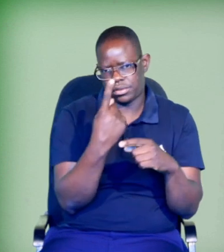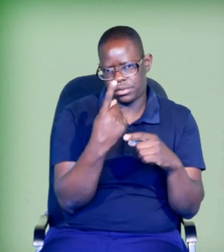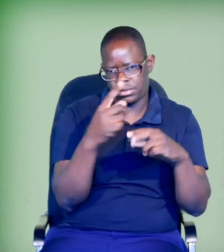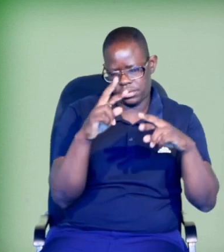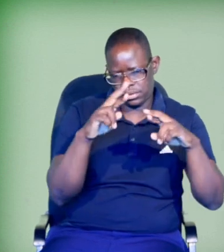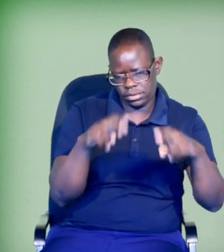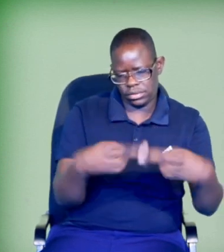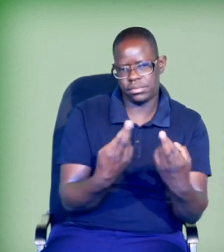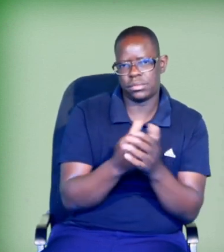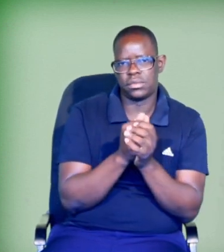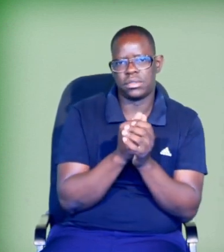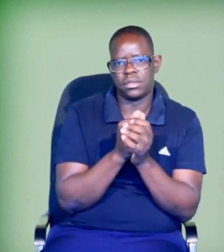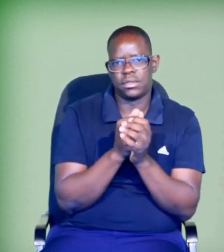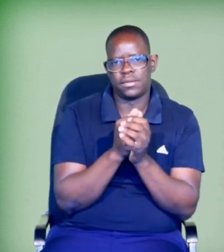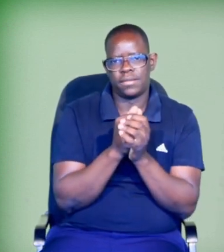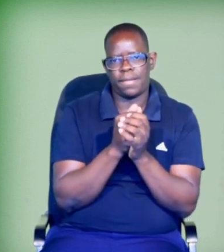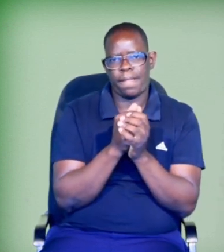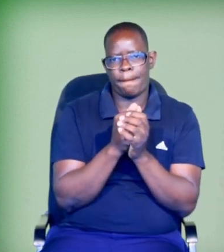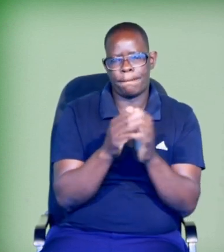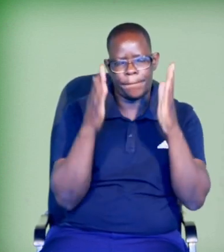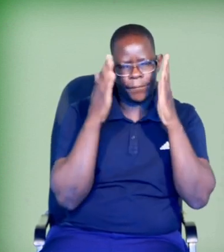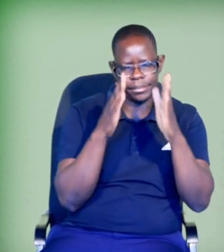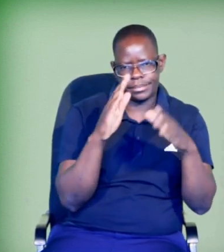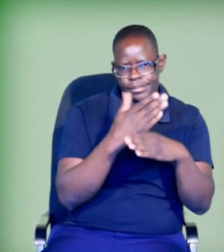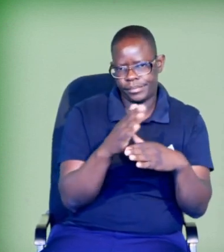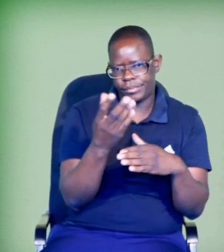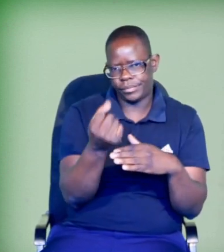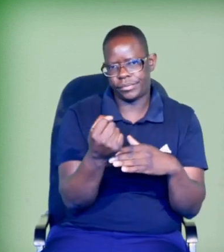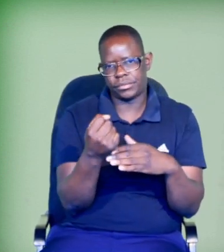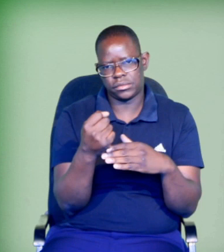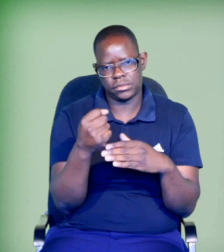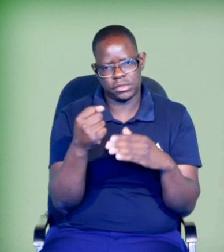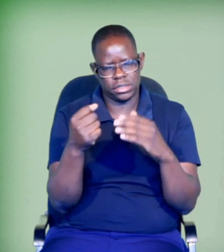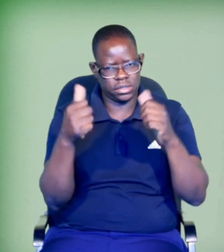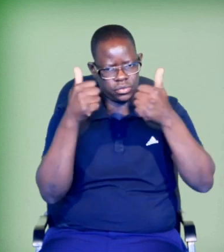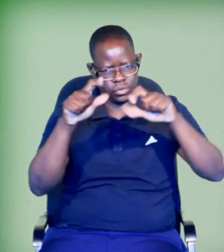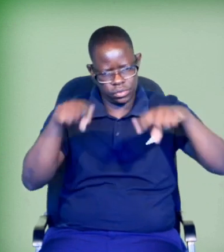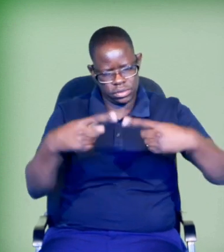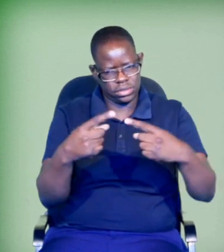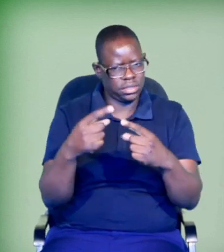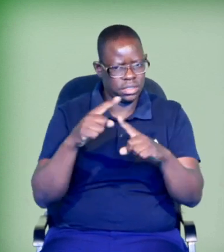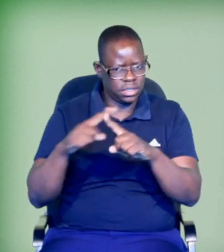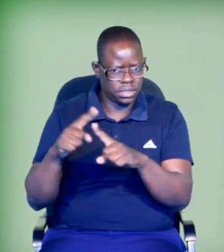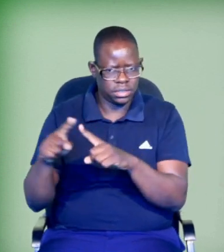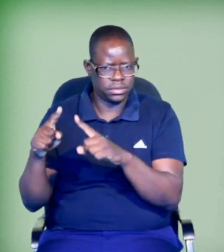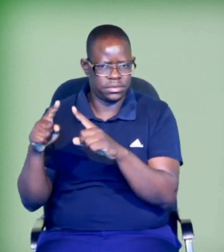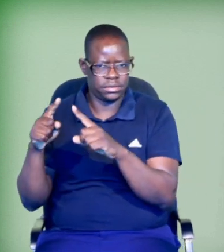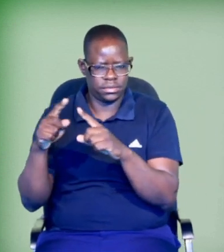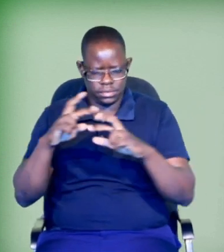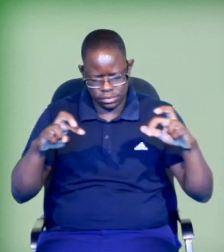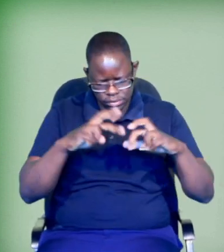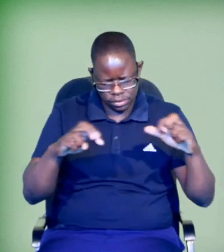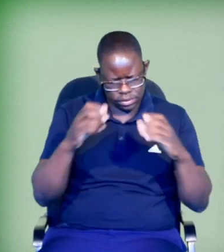or range. They specialize in these industries because they have gained an advantage over other industries with regard to